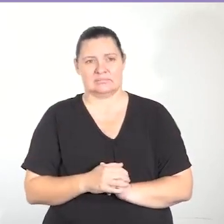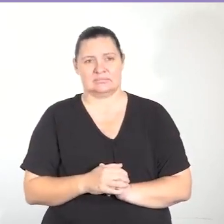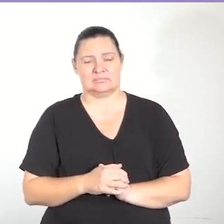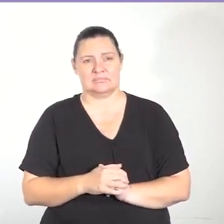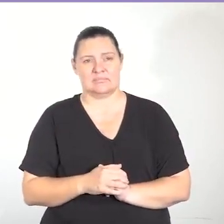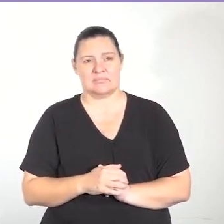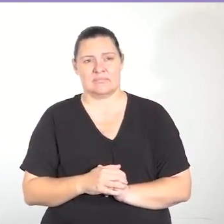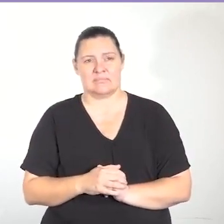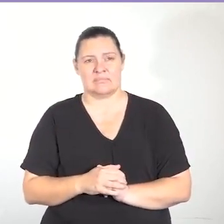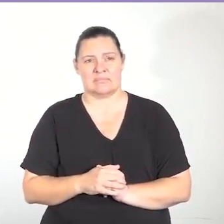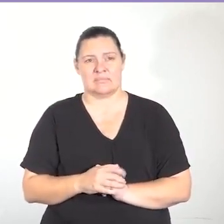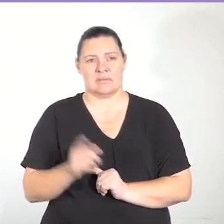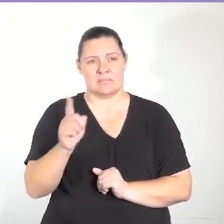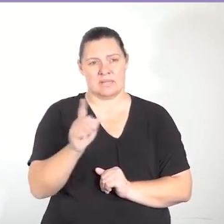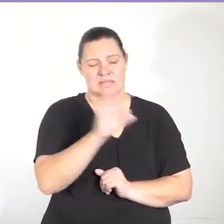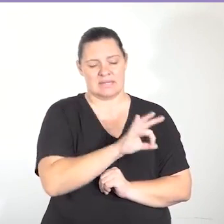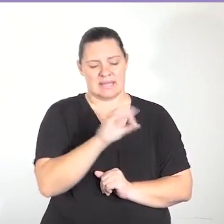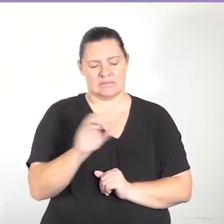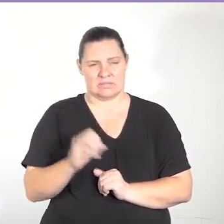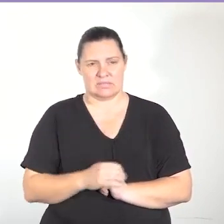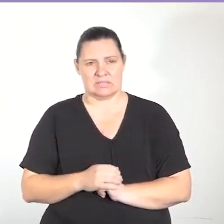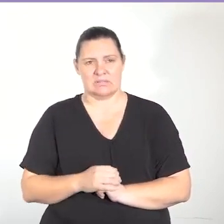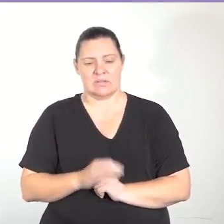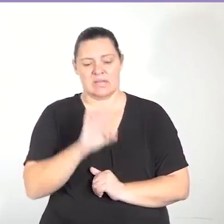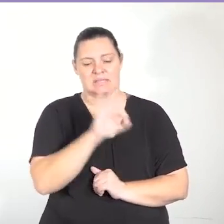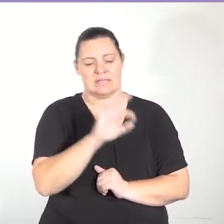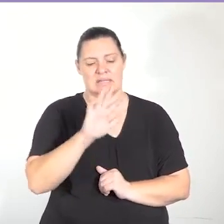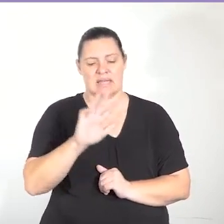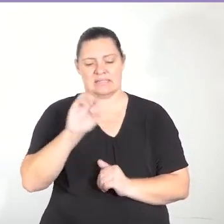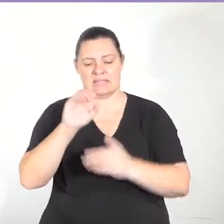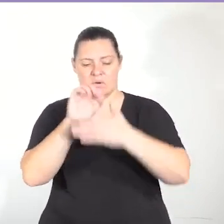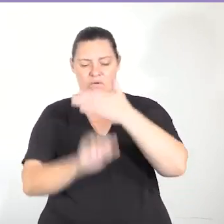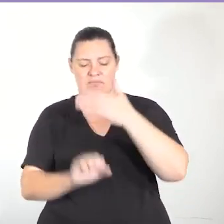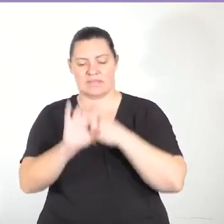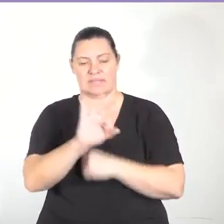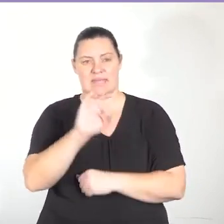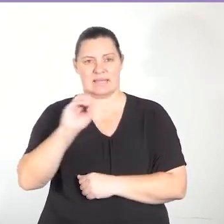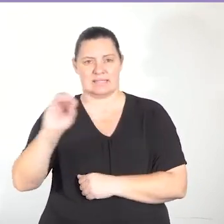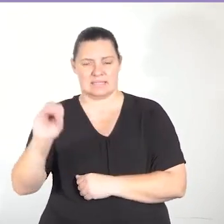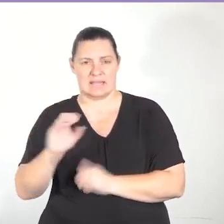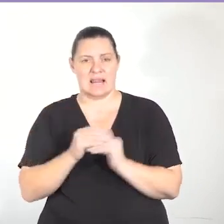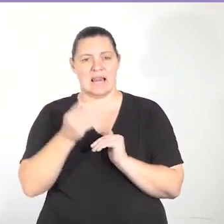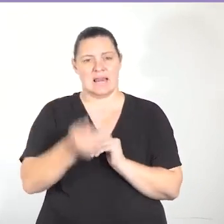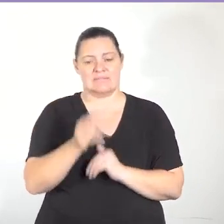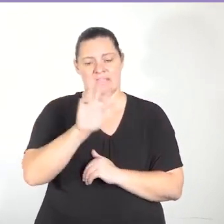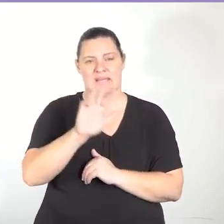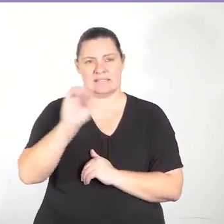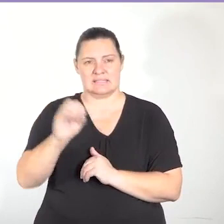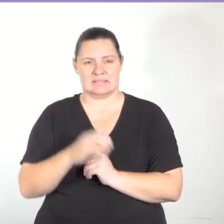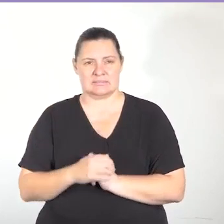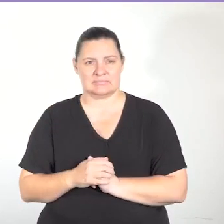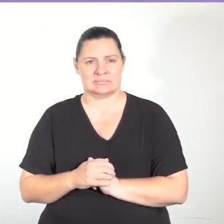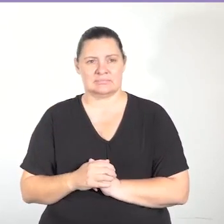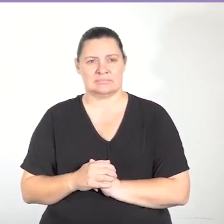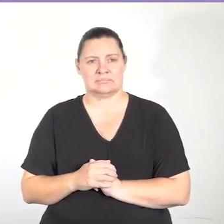So 30 multiplied by 10 is 300. We are going to subtract. 390 minus